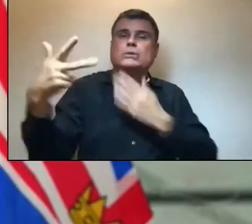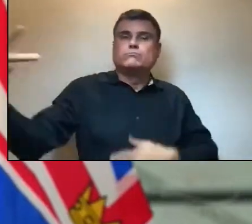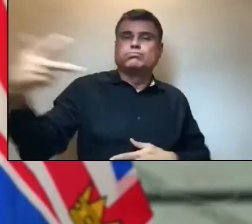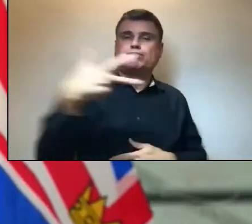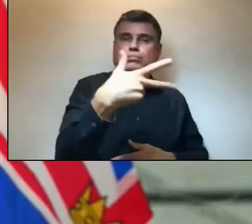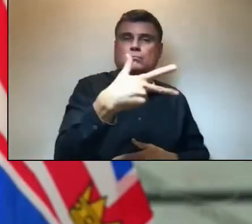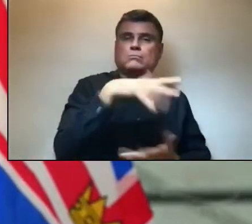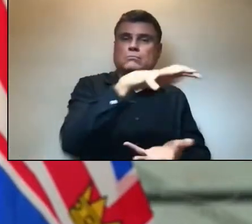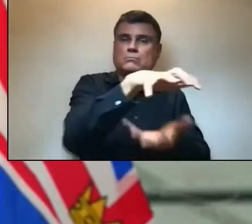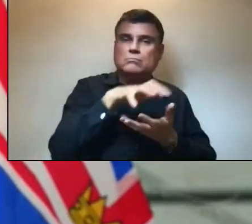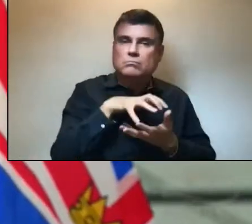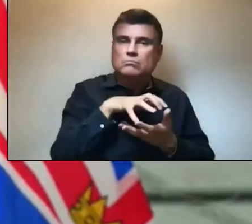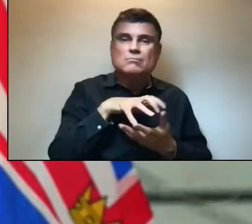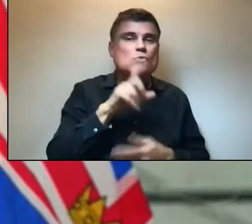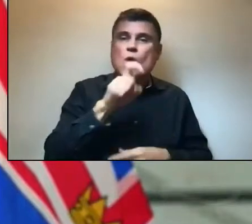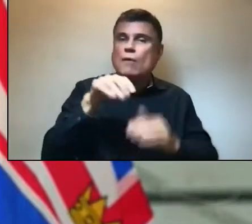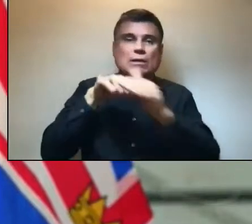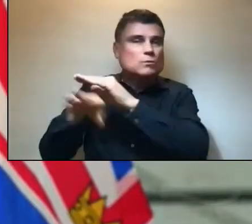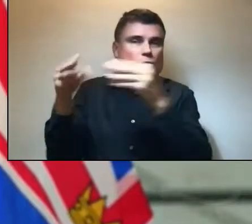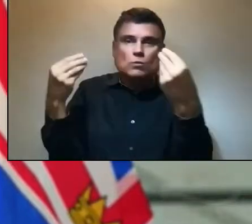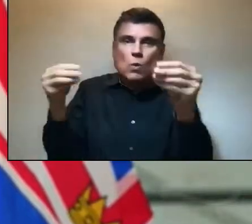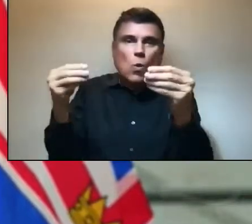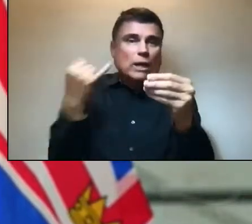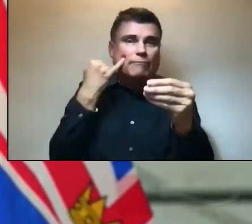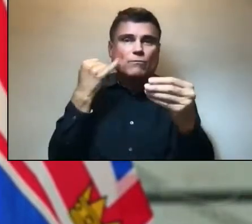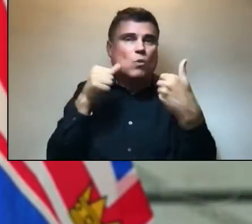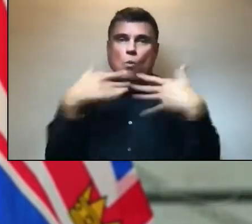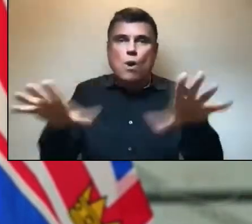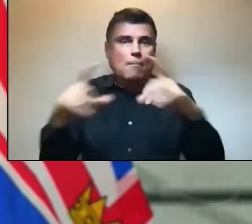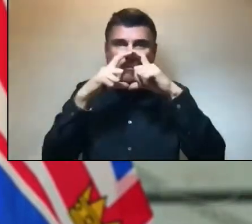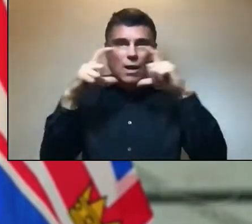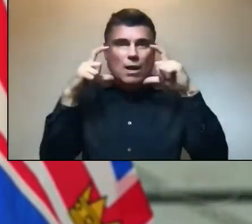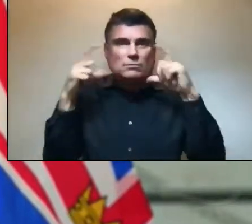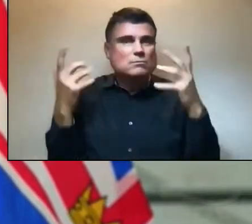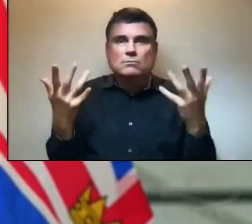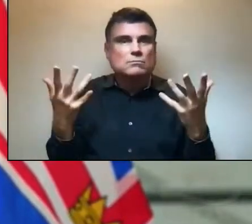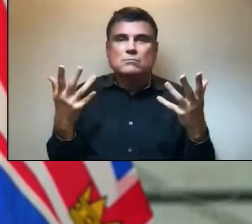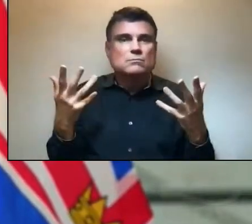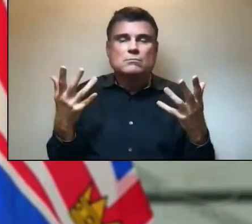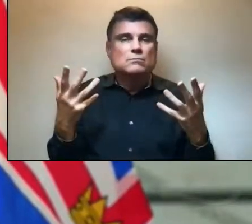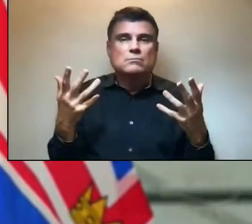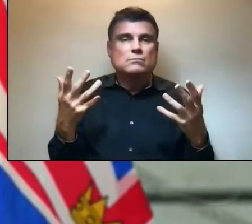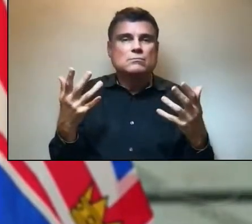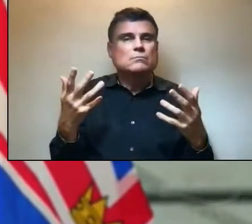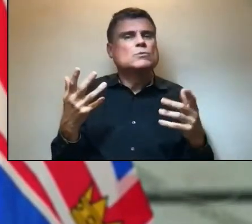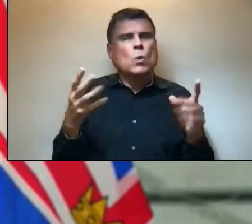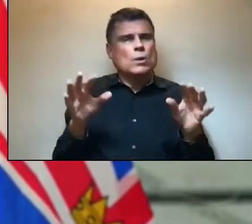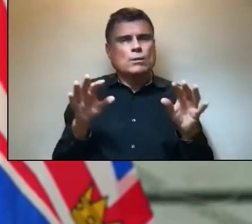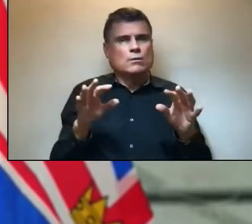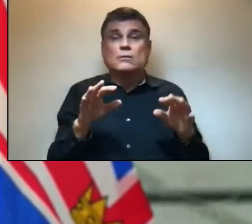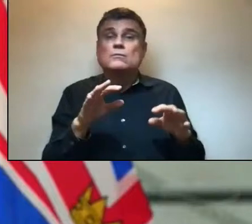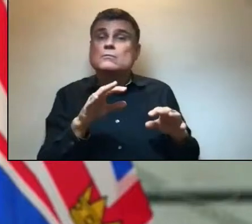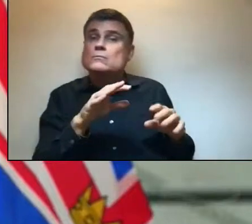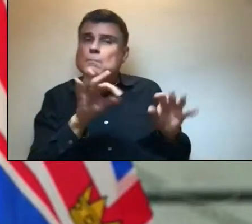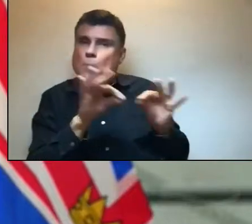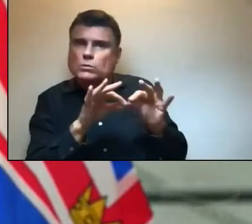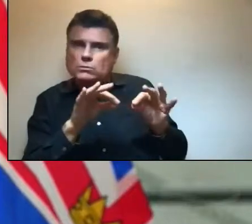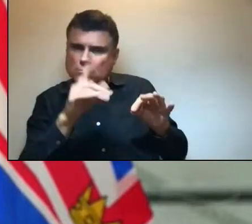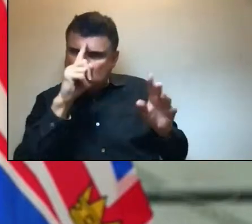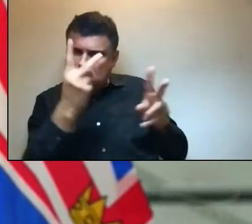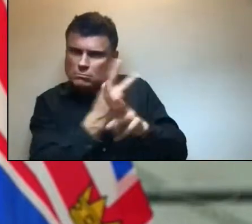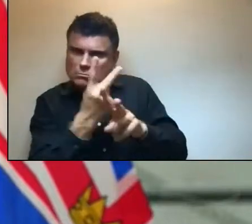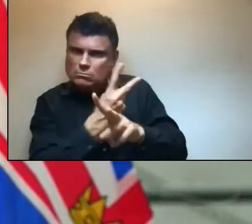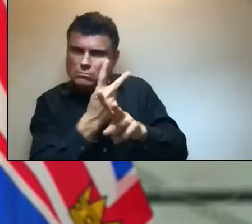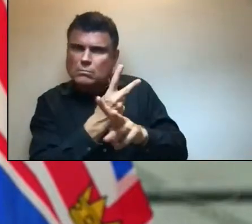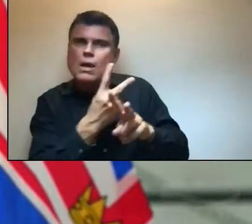need and provide it to you either curbside or drive-in. So there are alternatives for people who